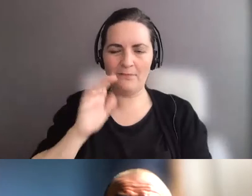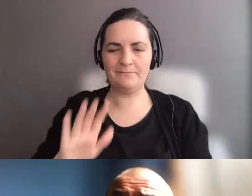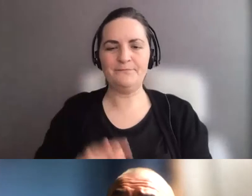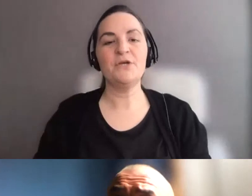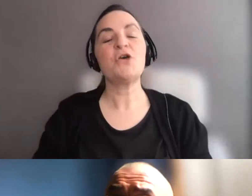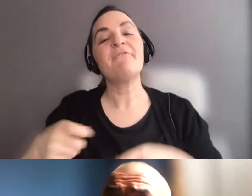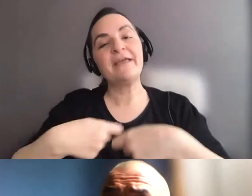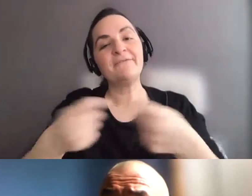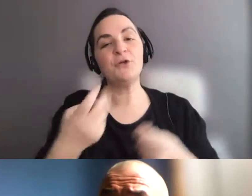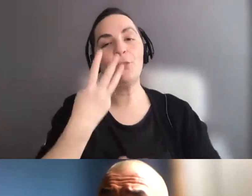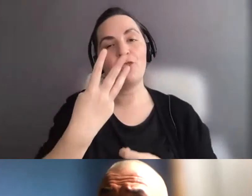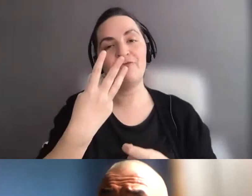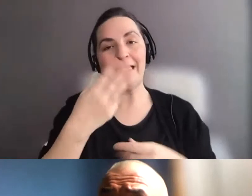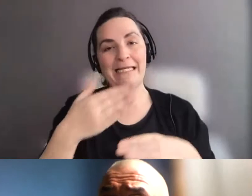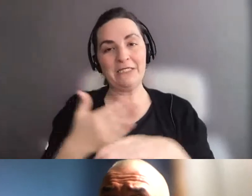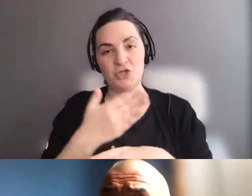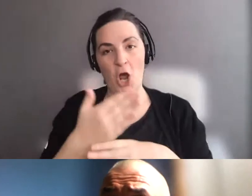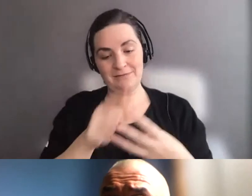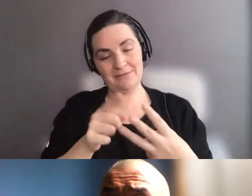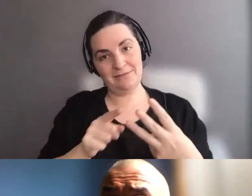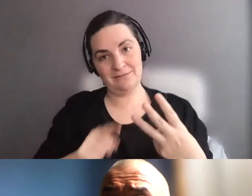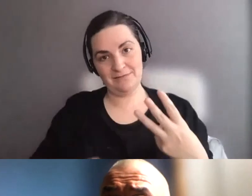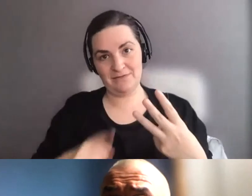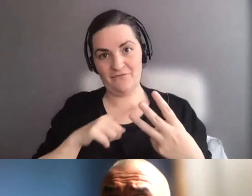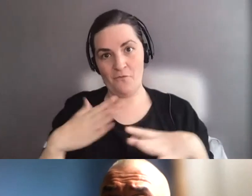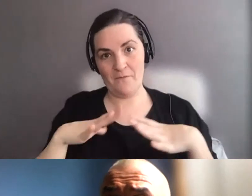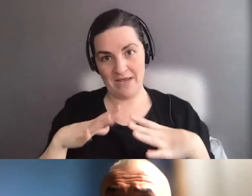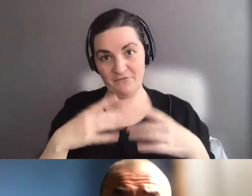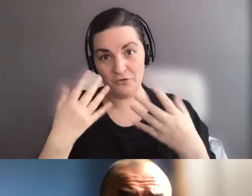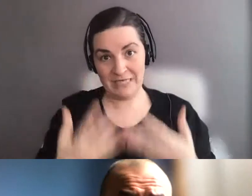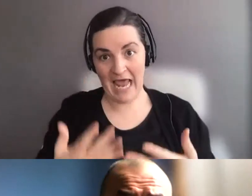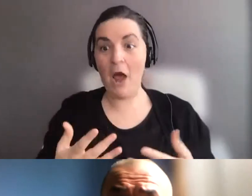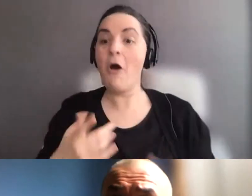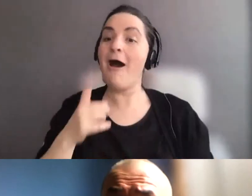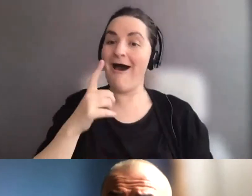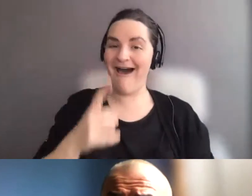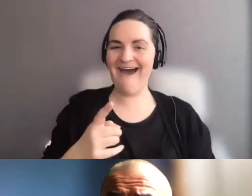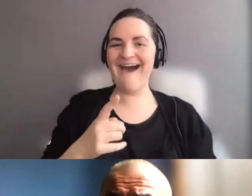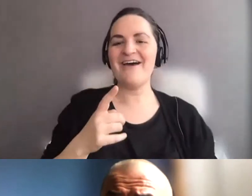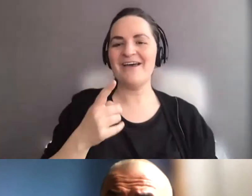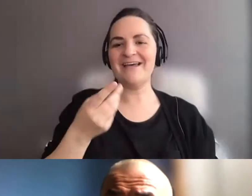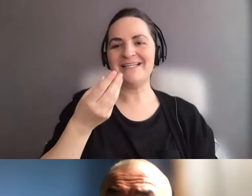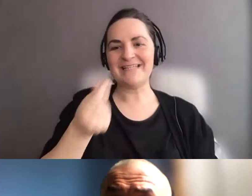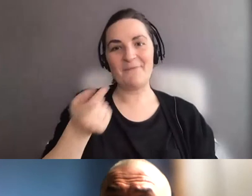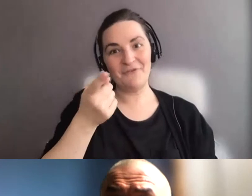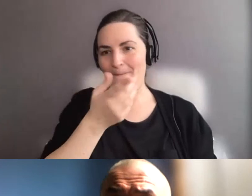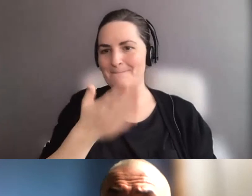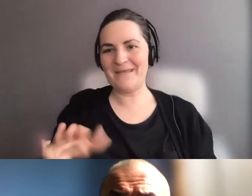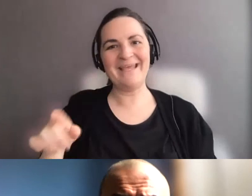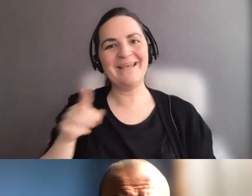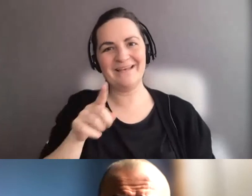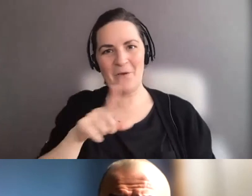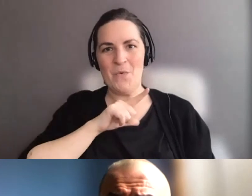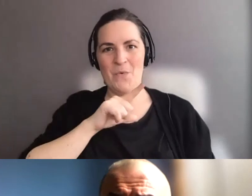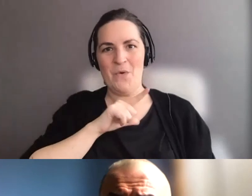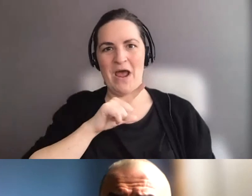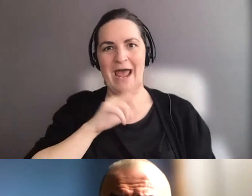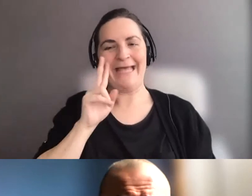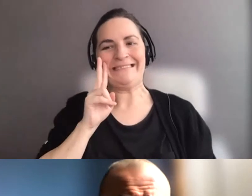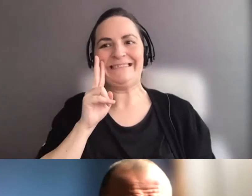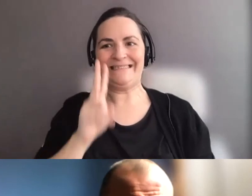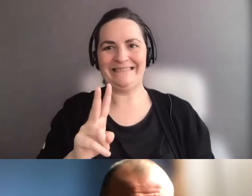some of you have already looked at that because I've seen some questions about the Cambridge assessment resources. So let's just go and have a look